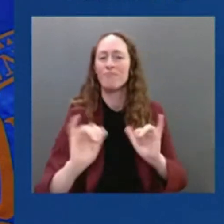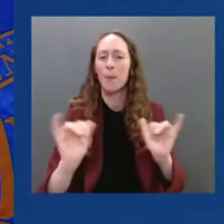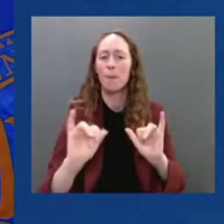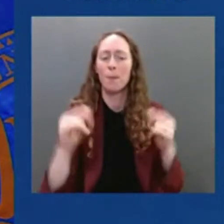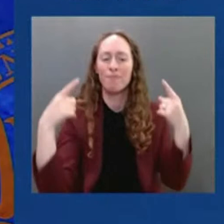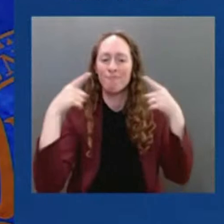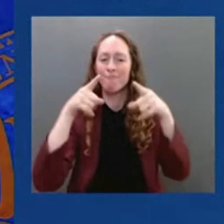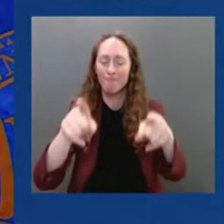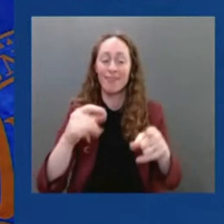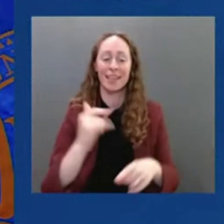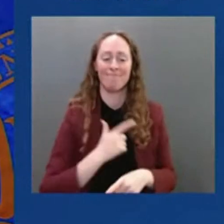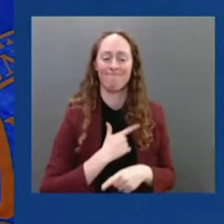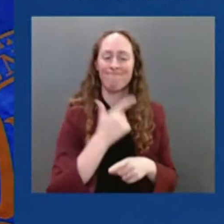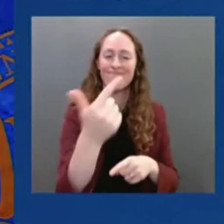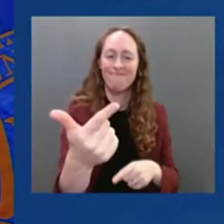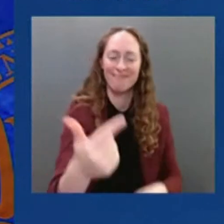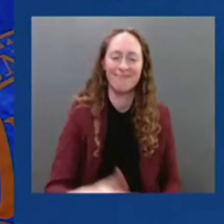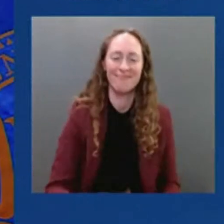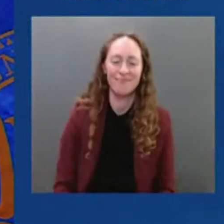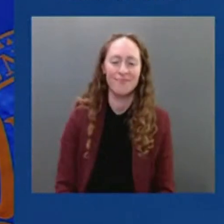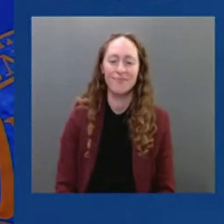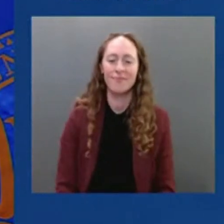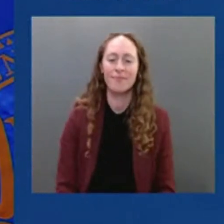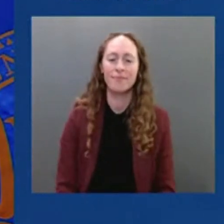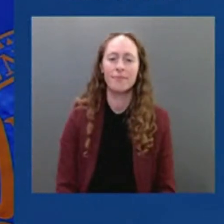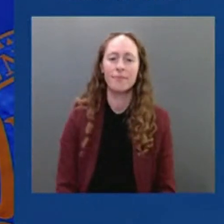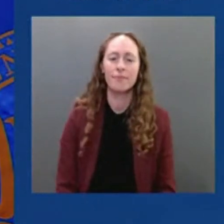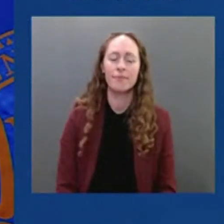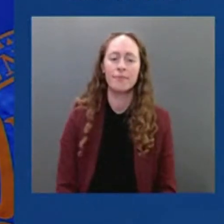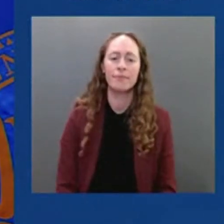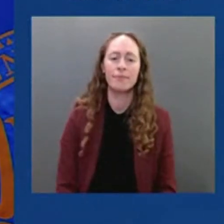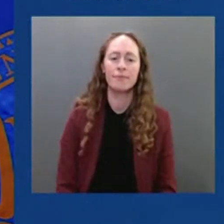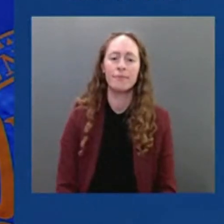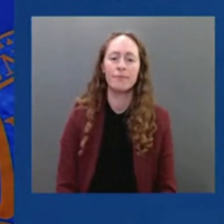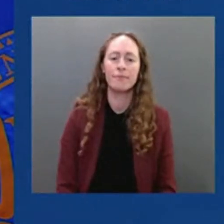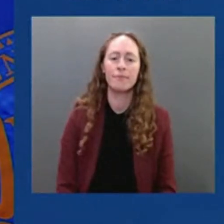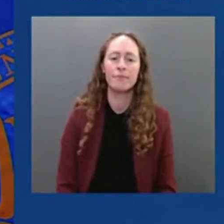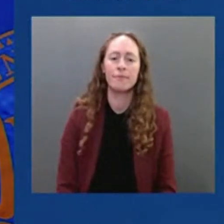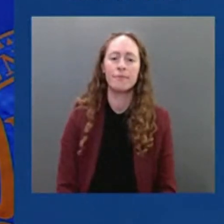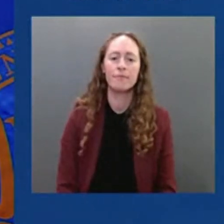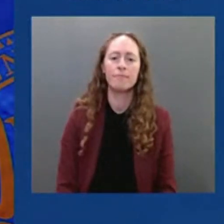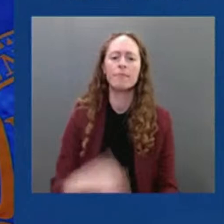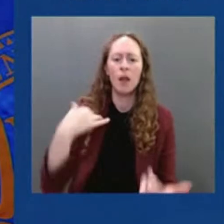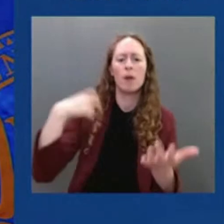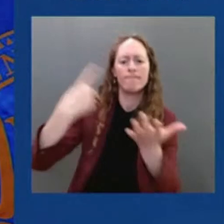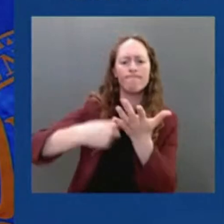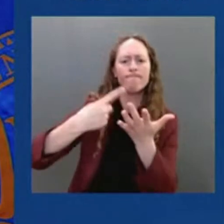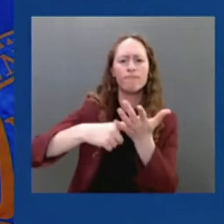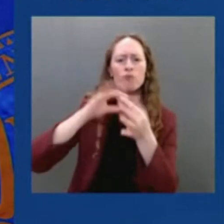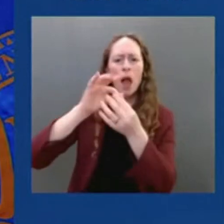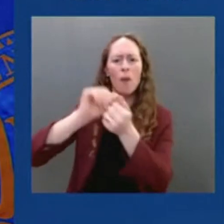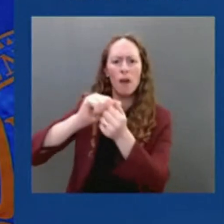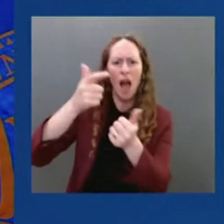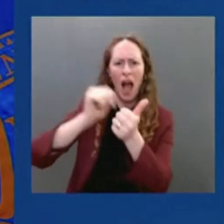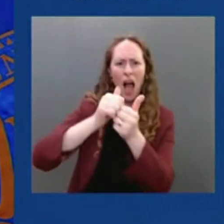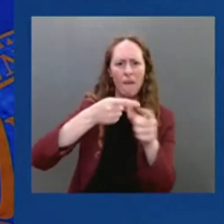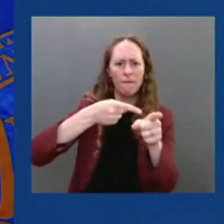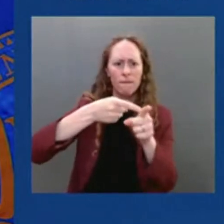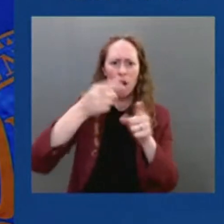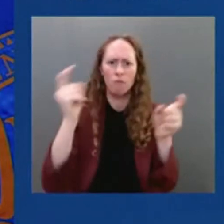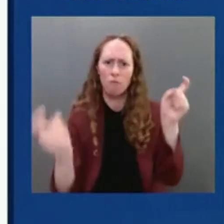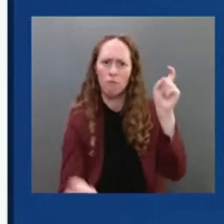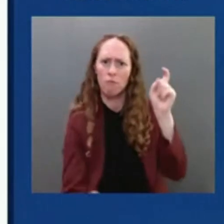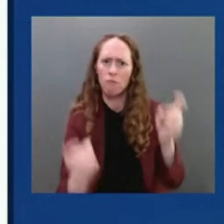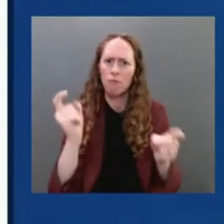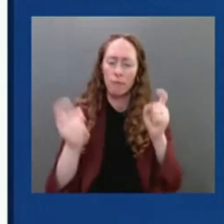specifically now about the evolution of variants, particularly focusing on BA5. So if I could move to the